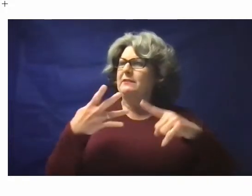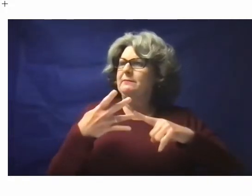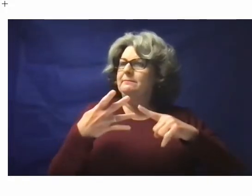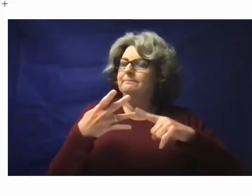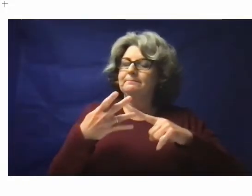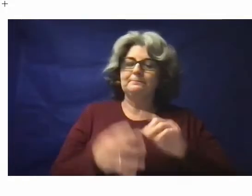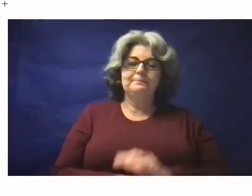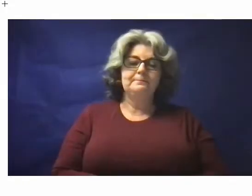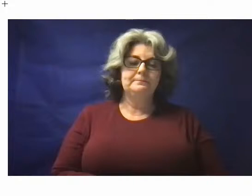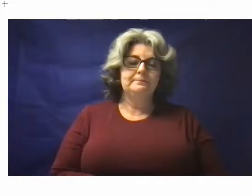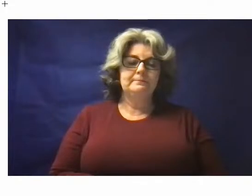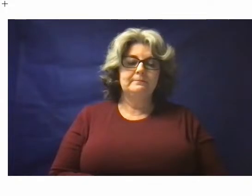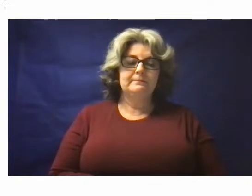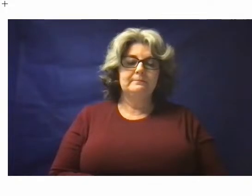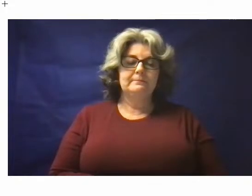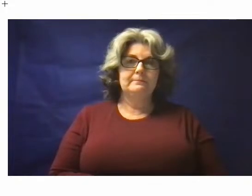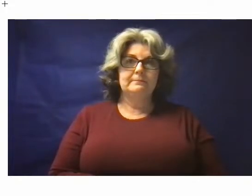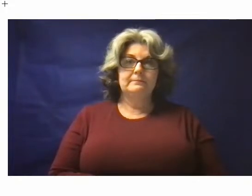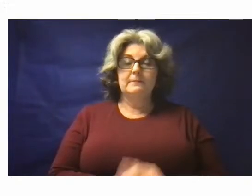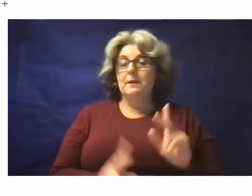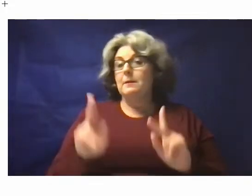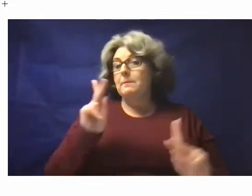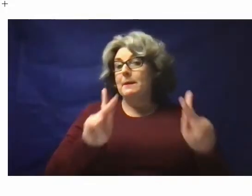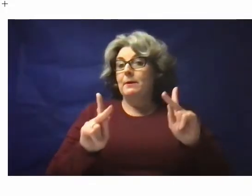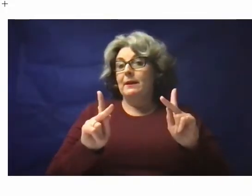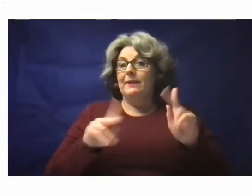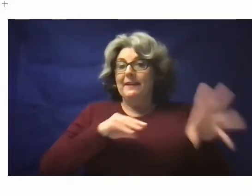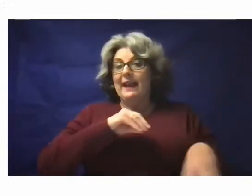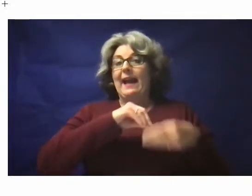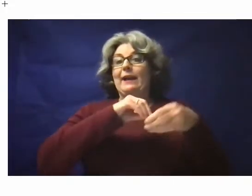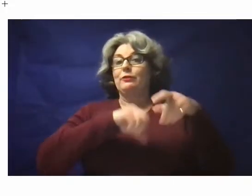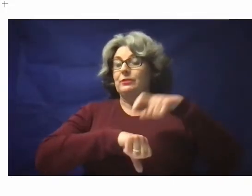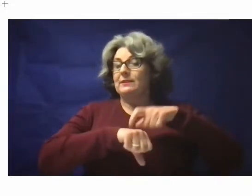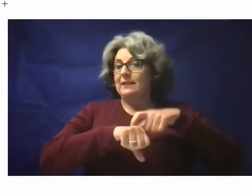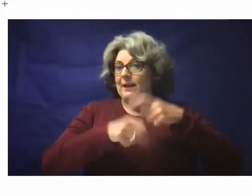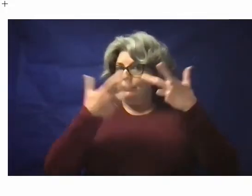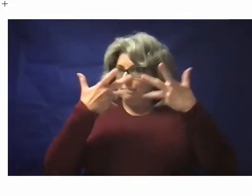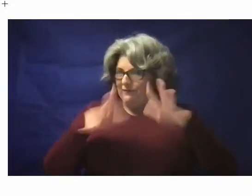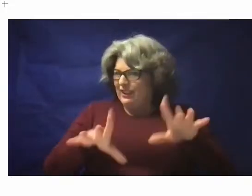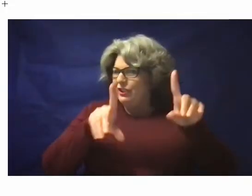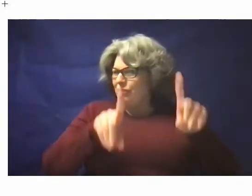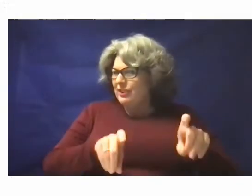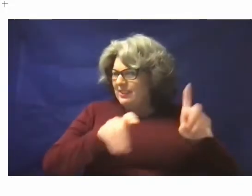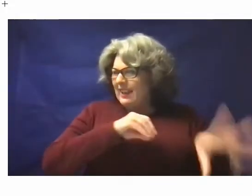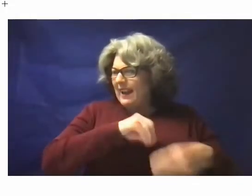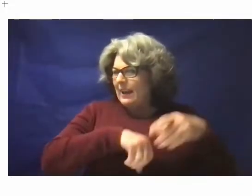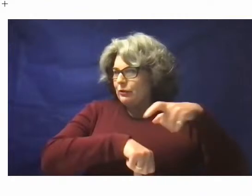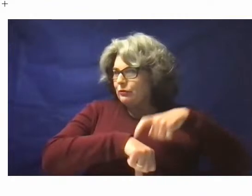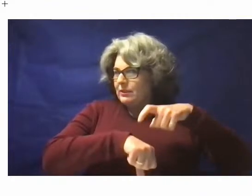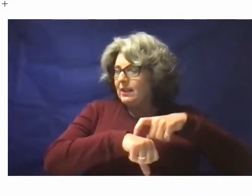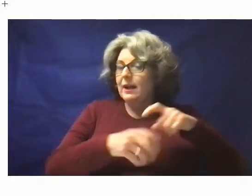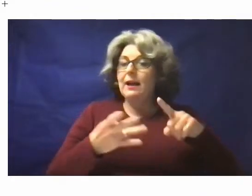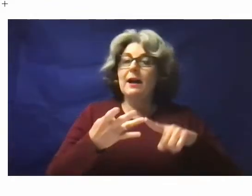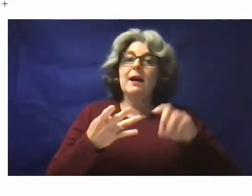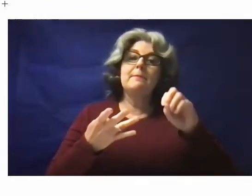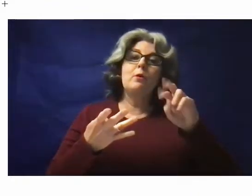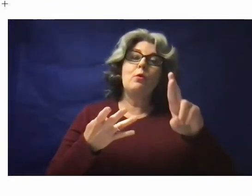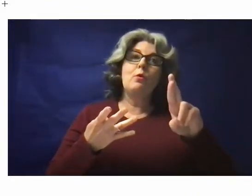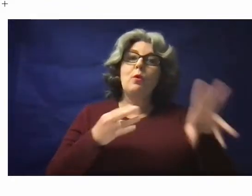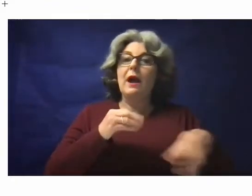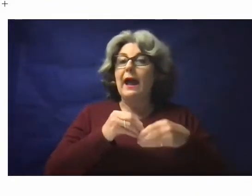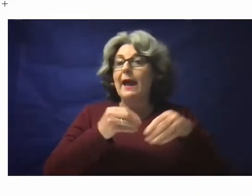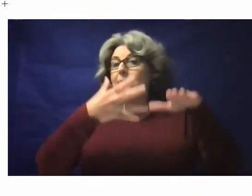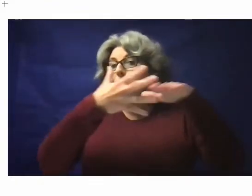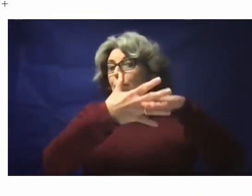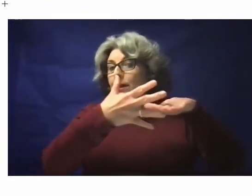For example, people are given extra time to complete the test, or there are built-in breaks